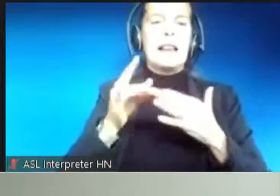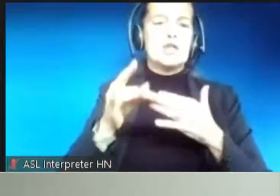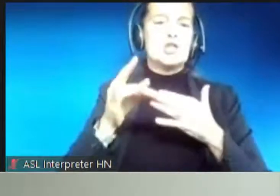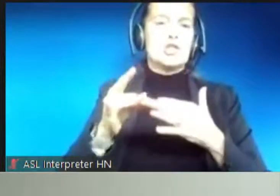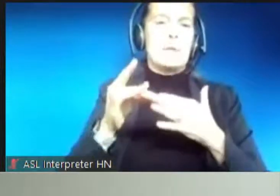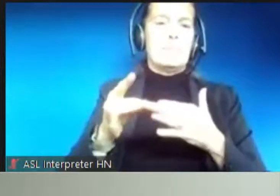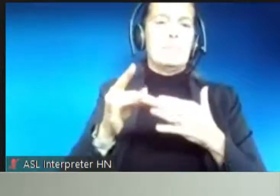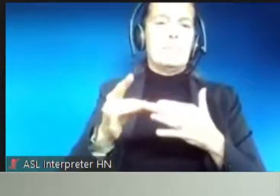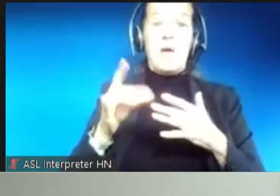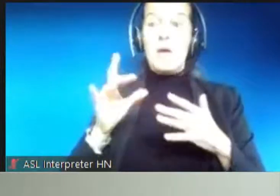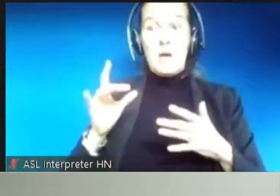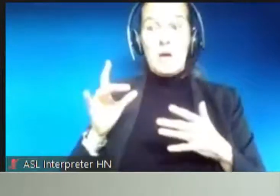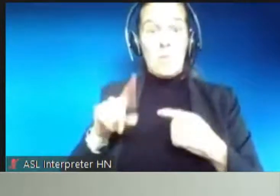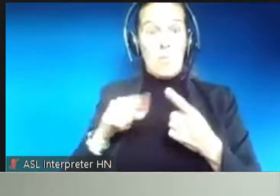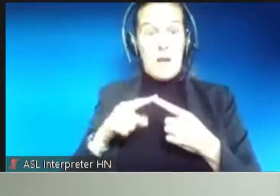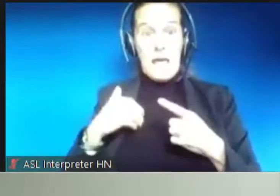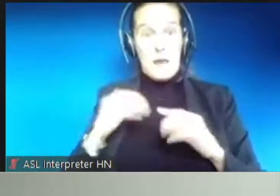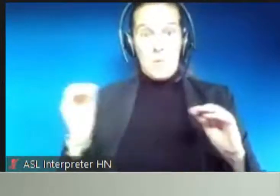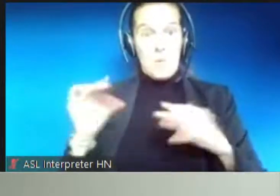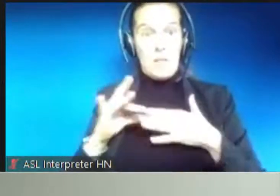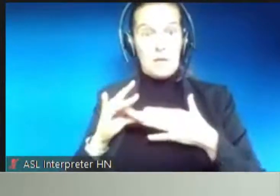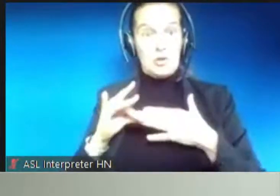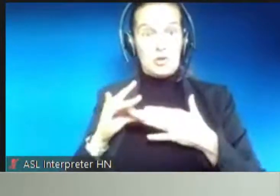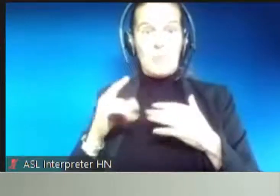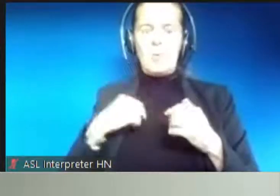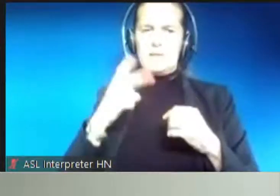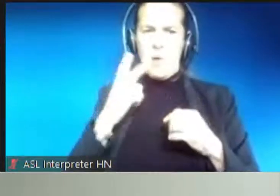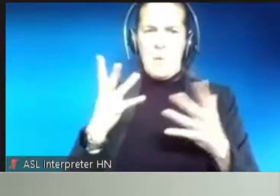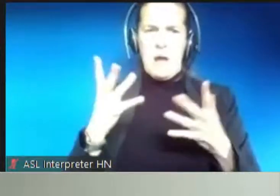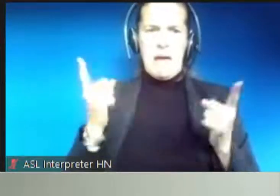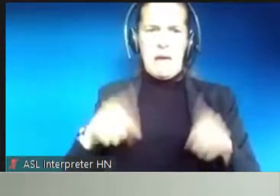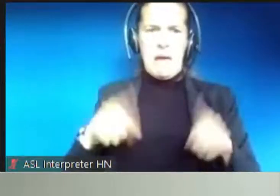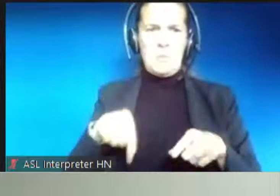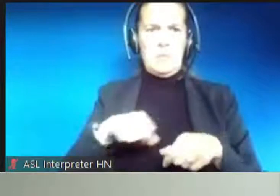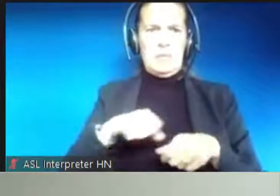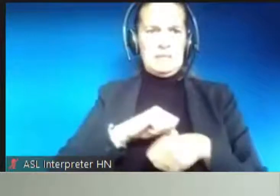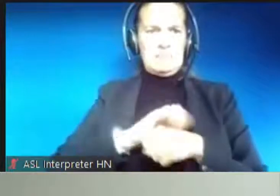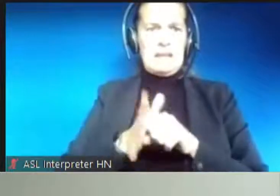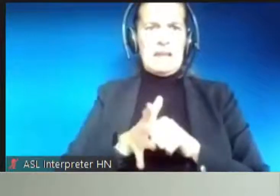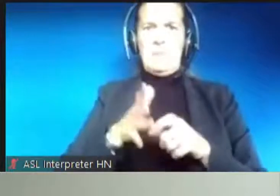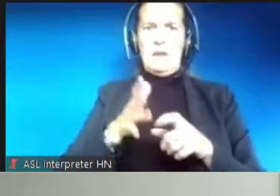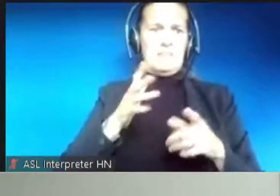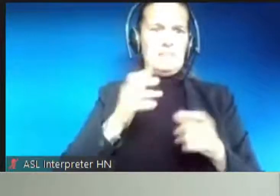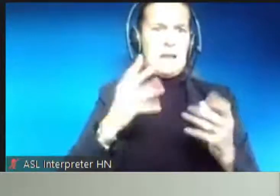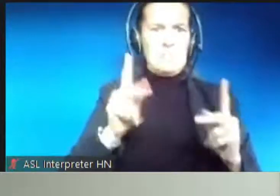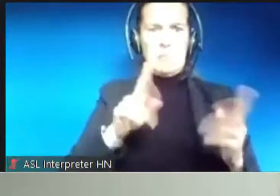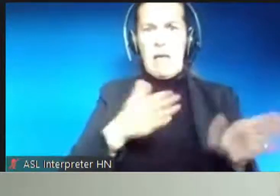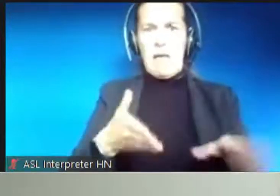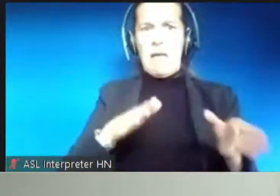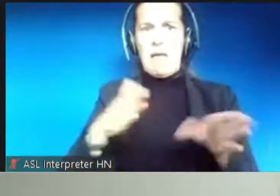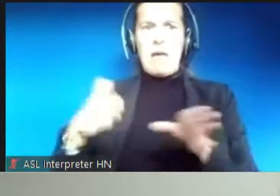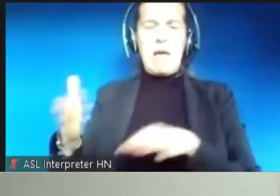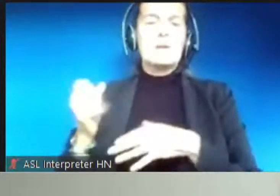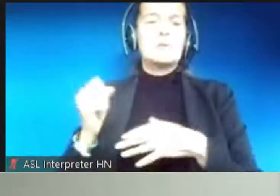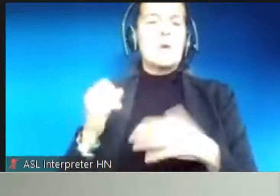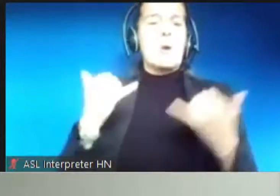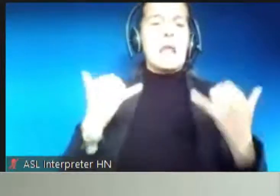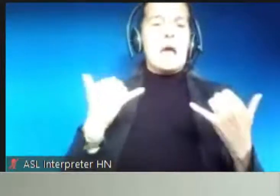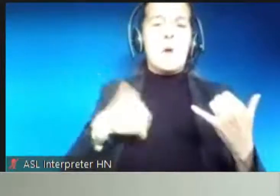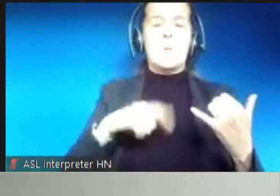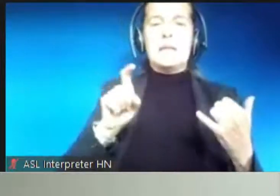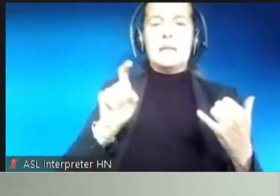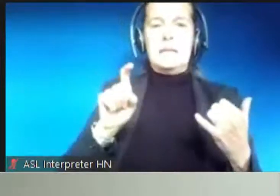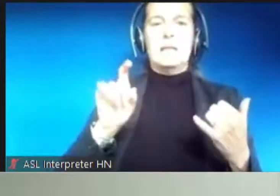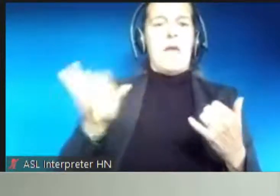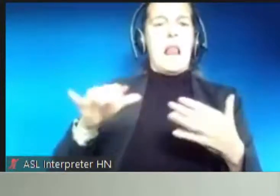we saw, the horrible effects of this pandemic getting away from us. We need that leadership to mobilize the